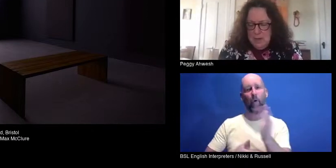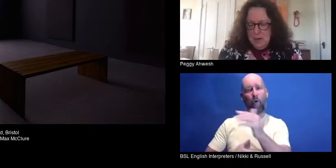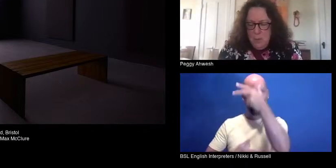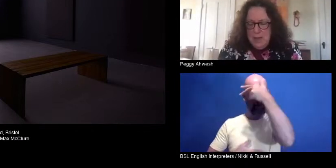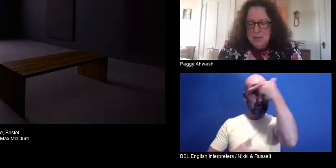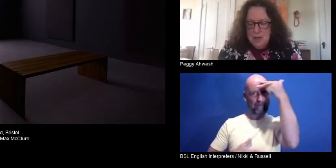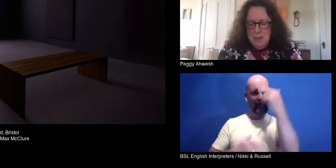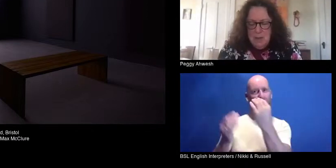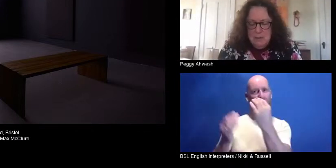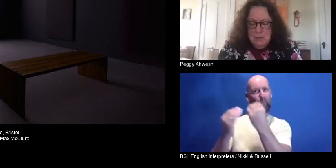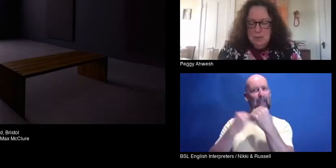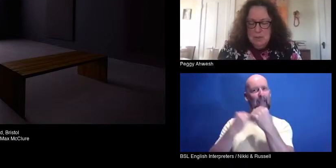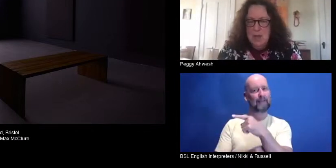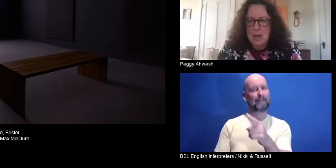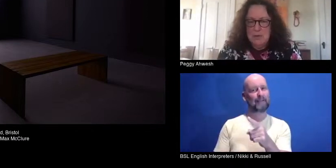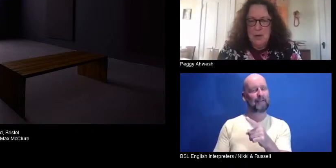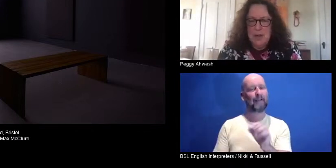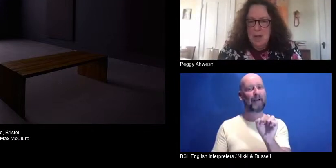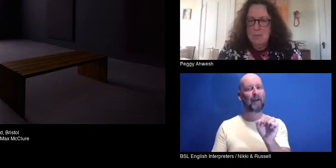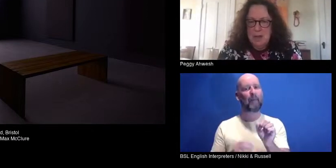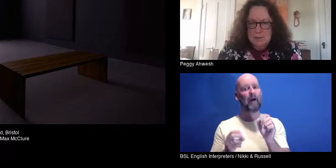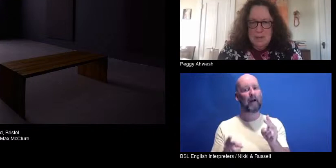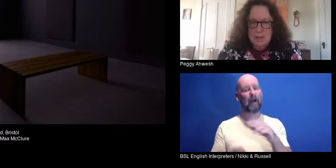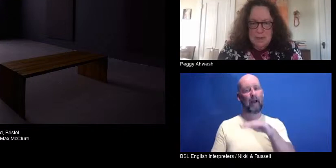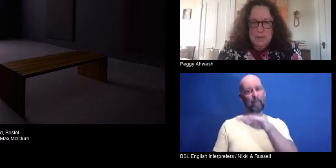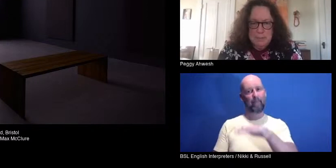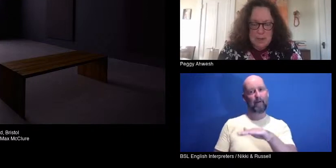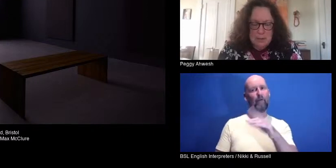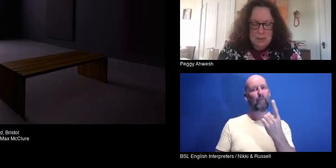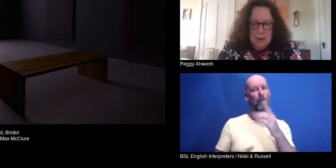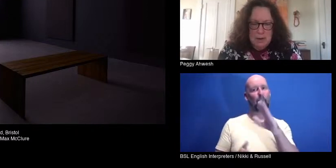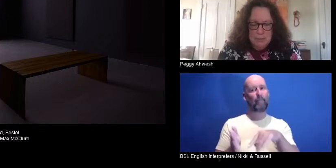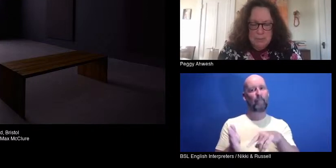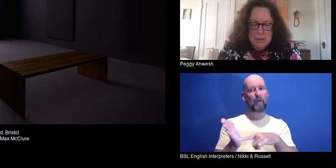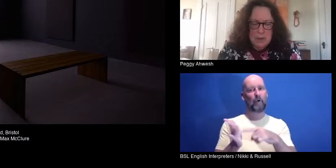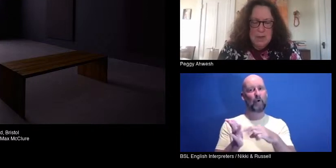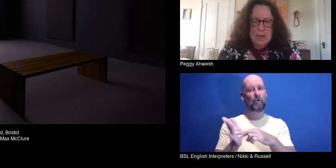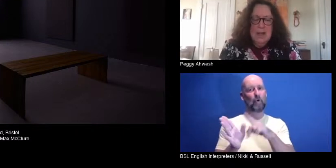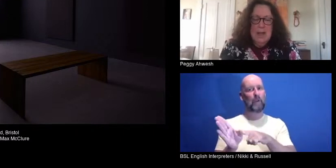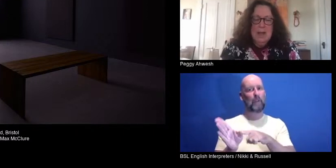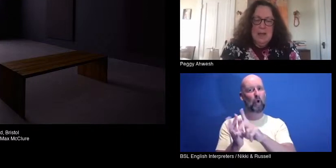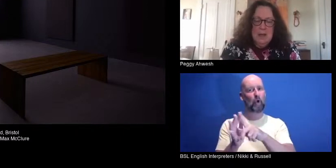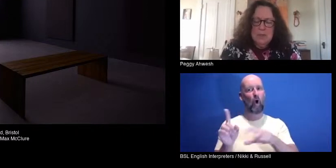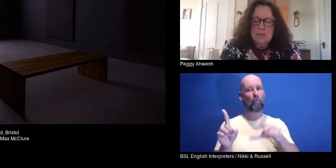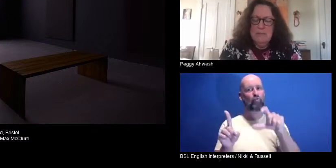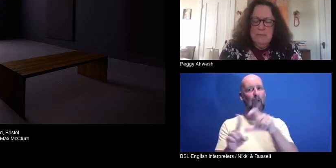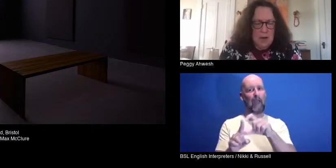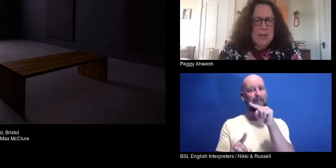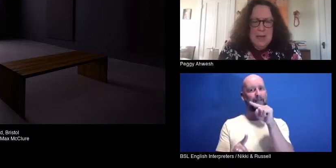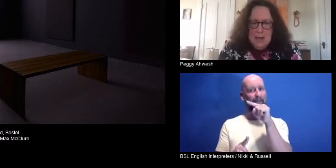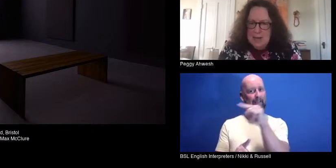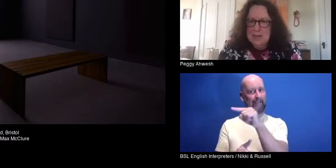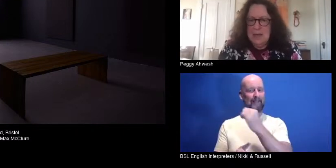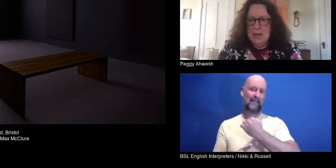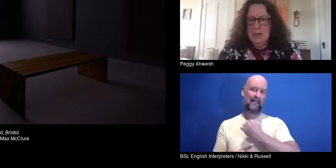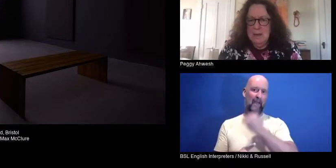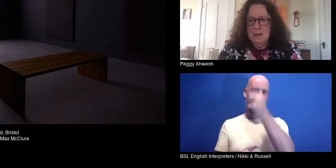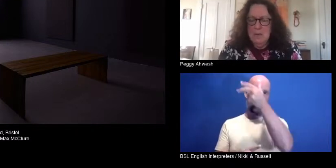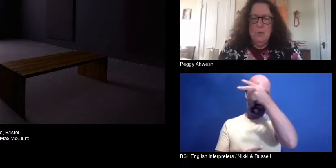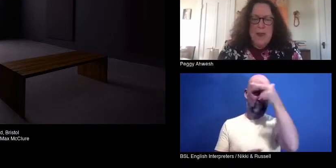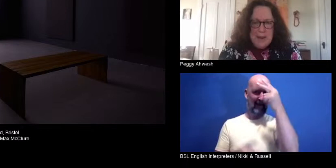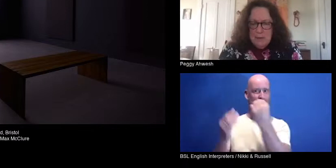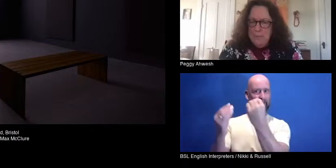know, I'm in a way a child of Tony Conrad's. He was my undergrad professor, and he was a very eclectic,